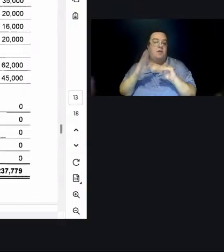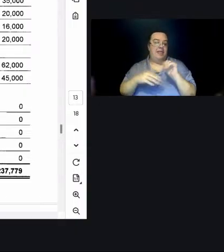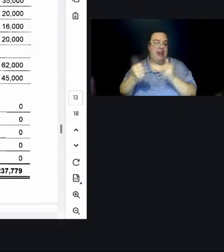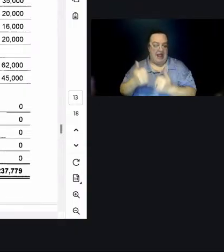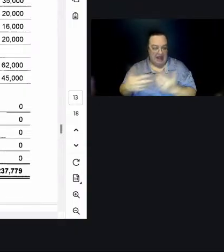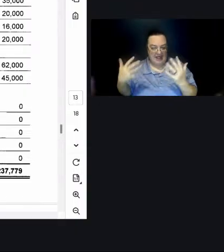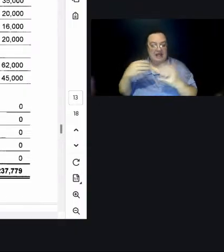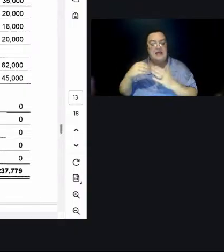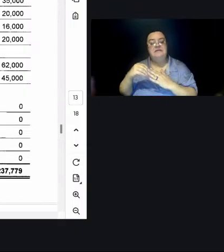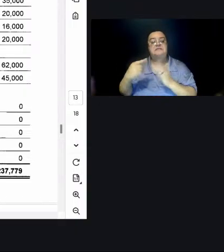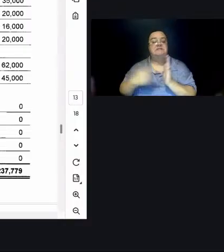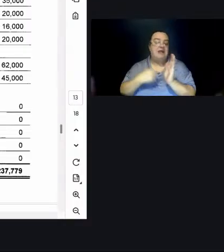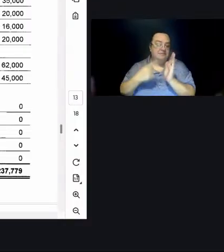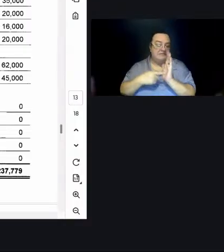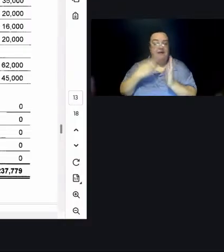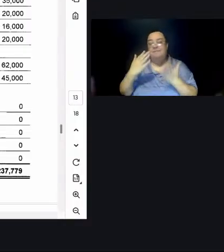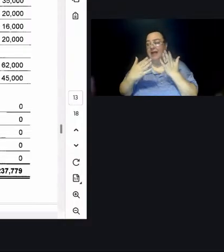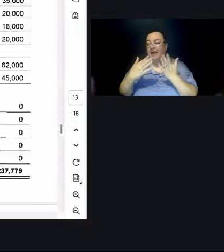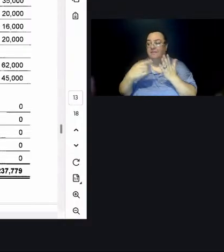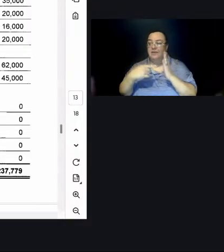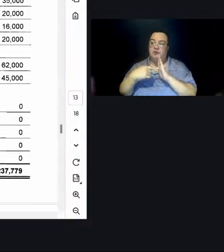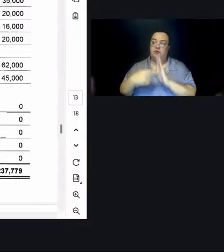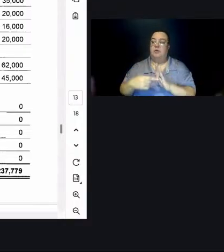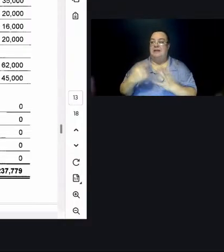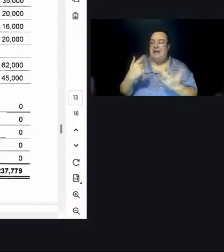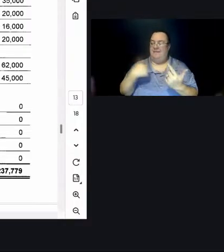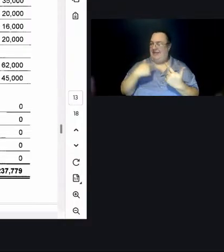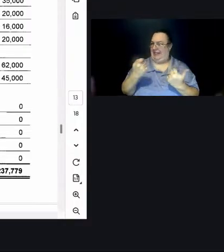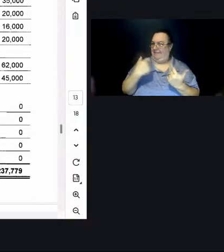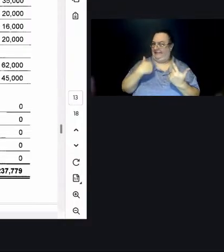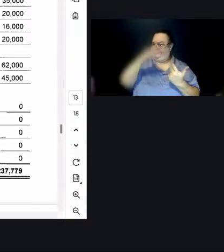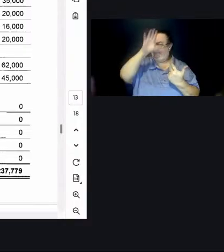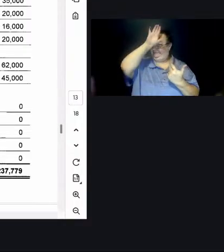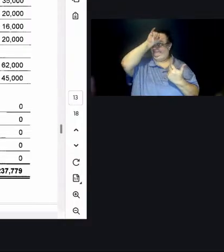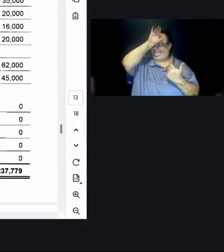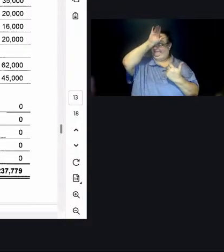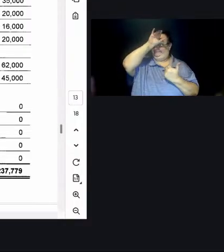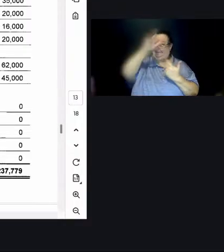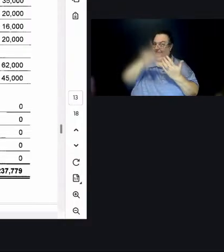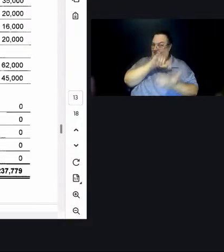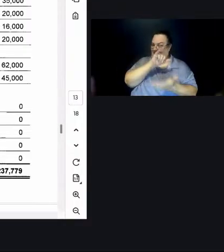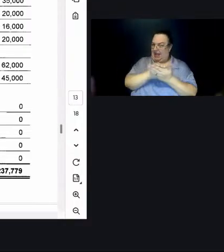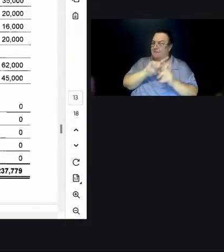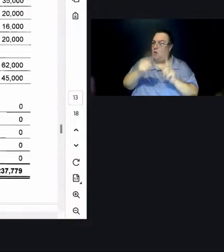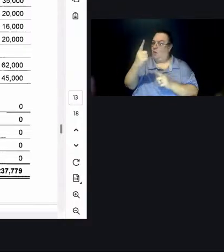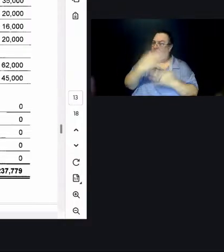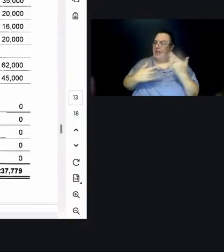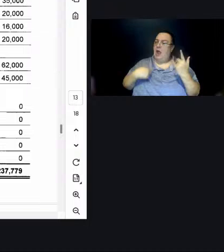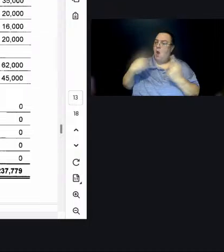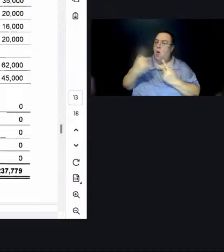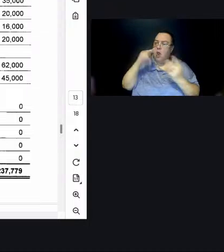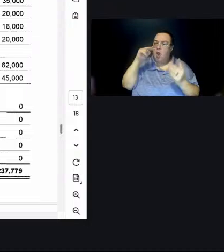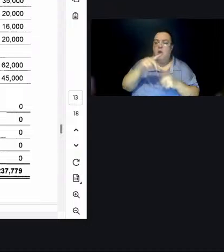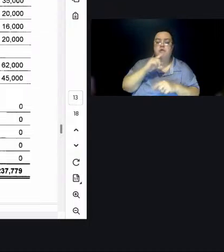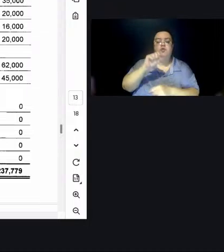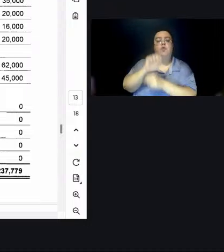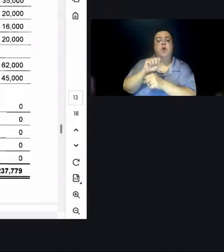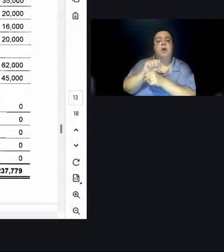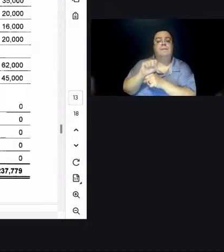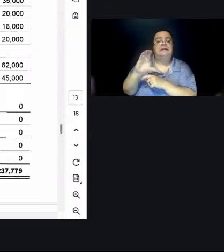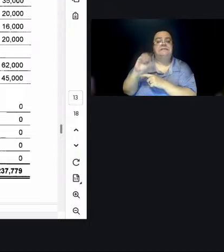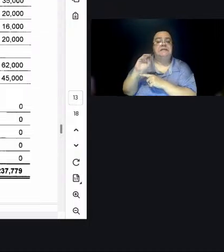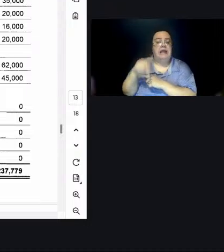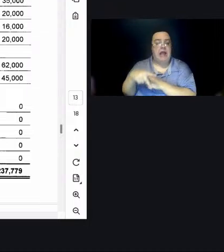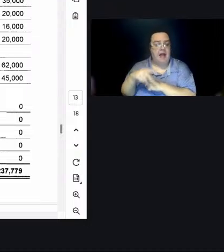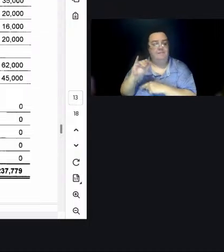some cases may reflect my ignorance. But one of the things that I always take a look at is workman's comp. So if